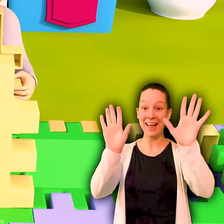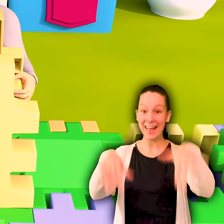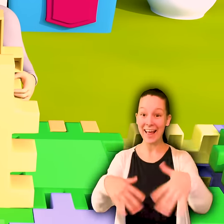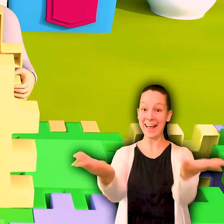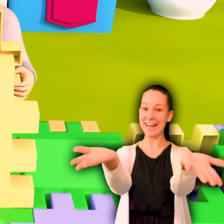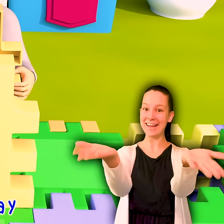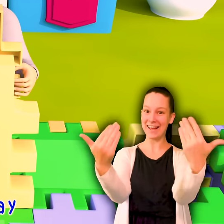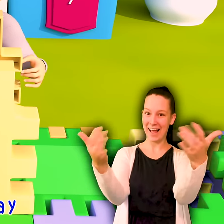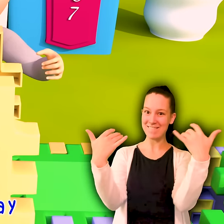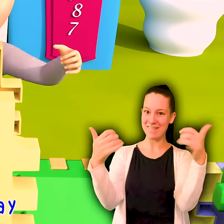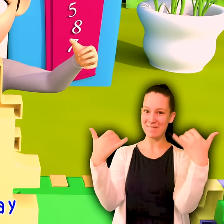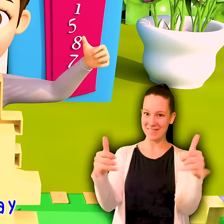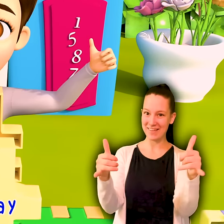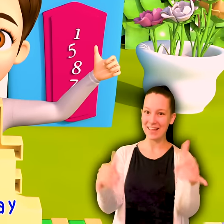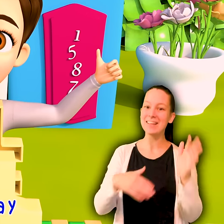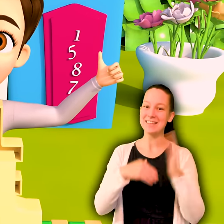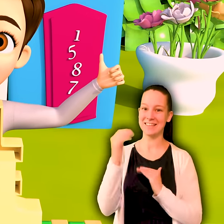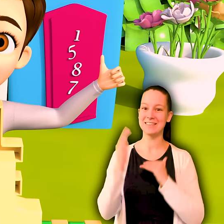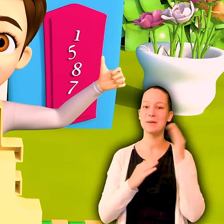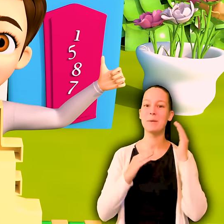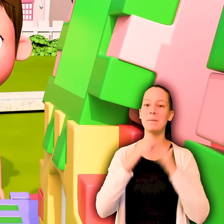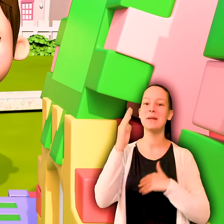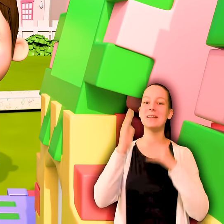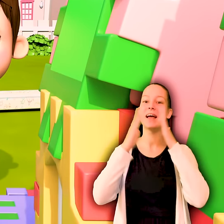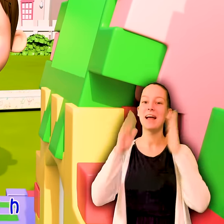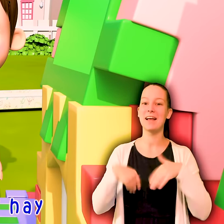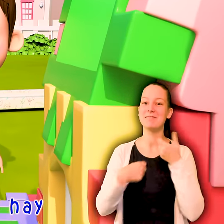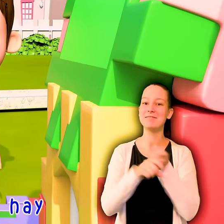hey hey come on